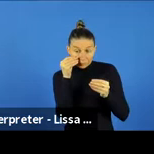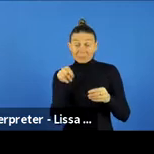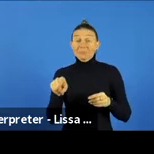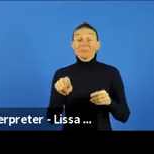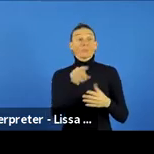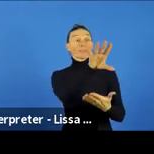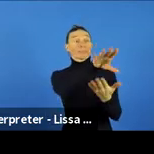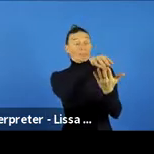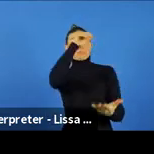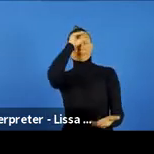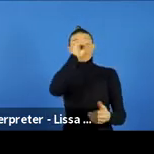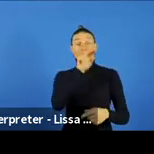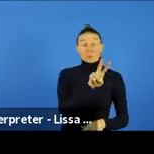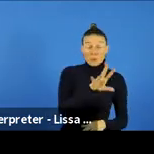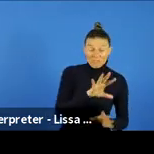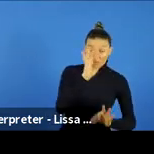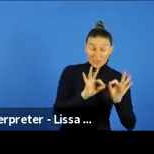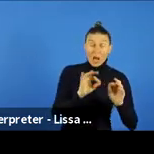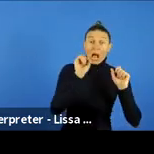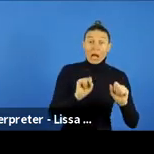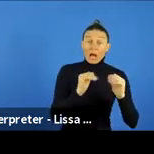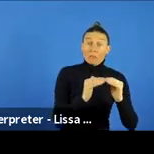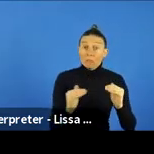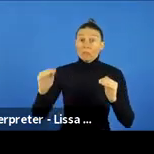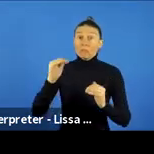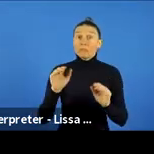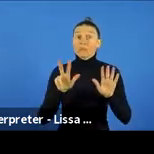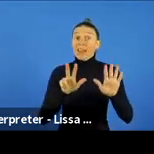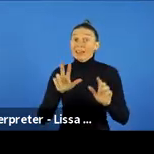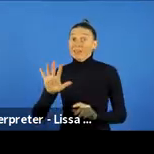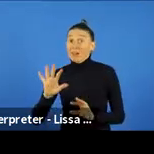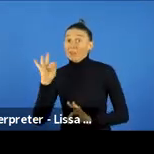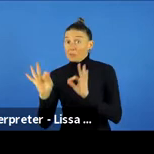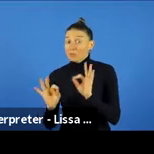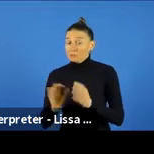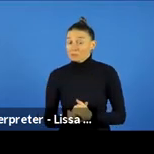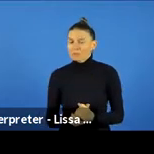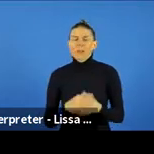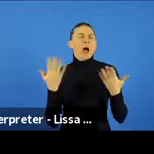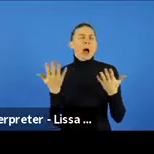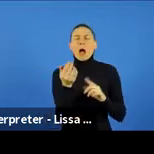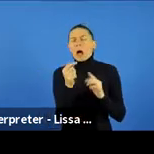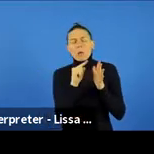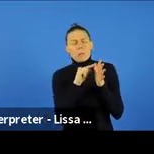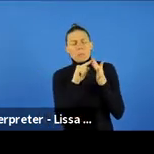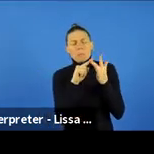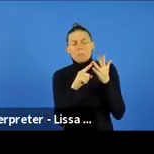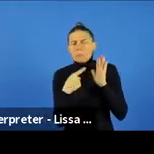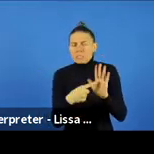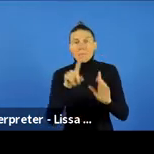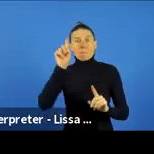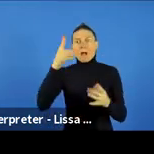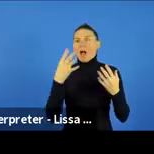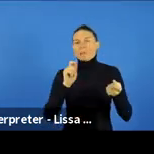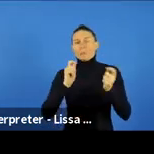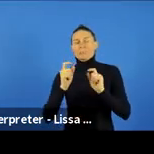to 85%. These are just a few examples because we provide hundreds of different adaptations